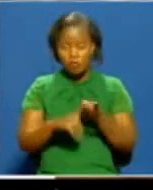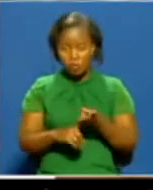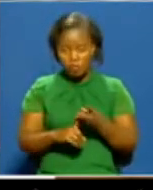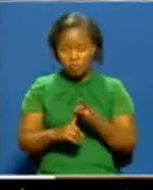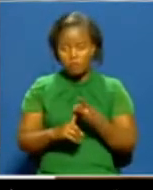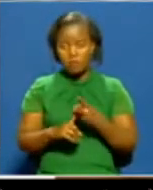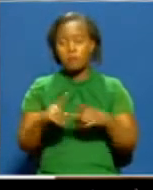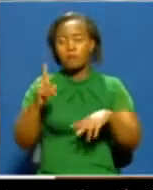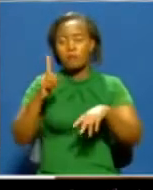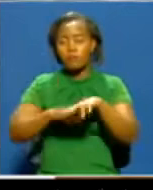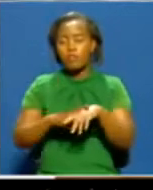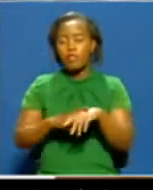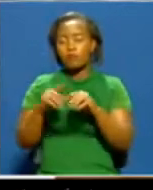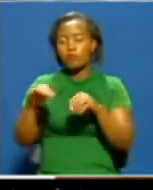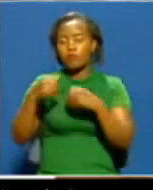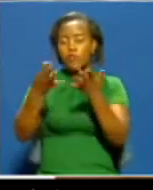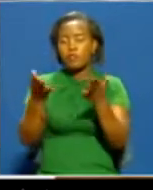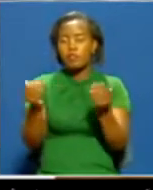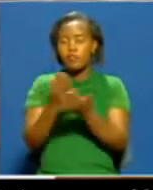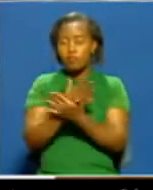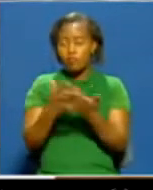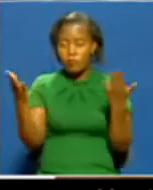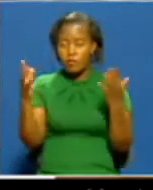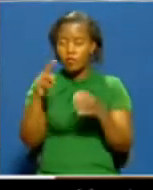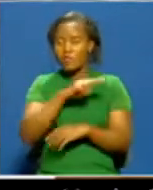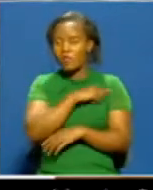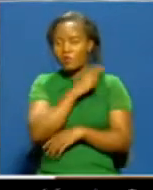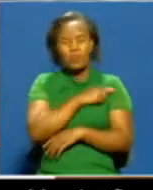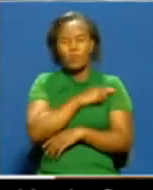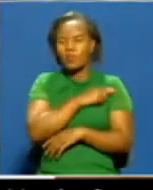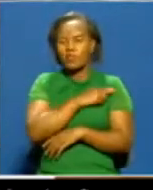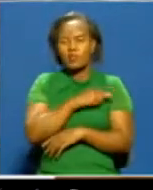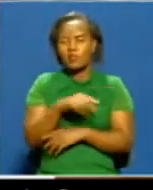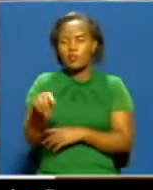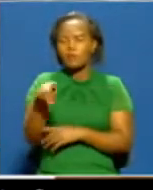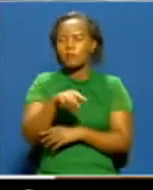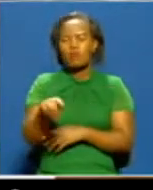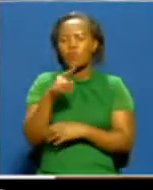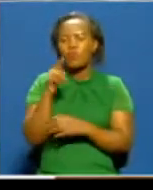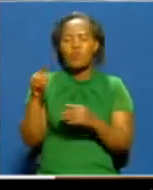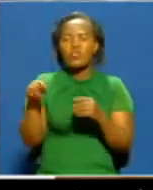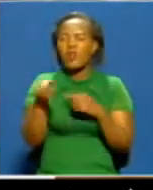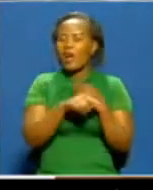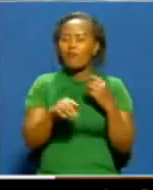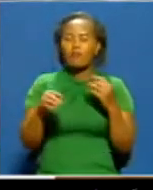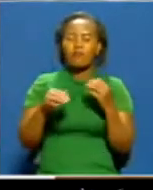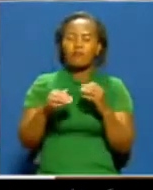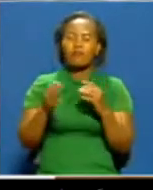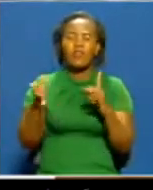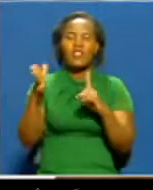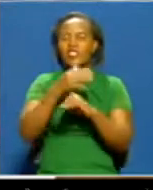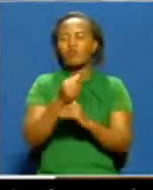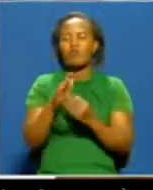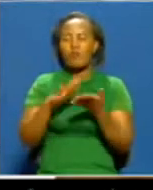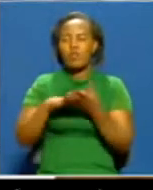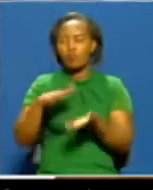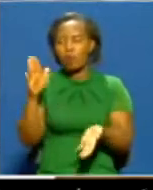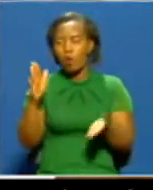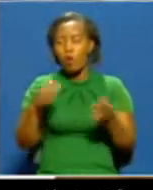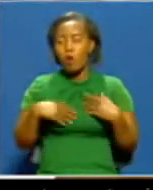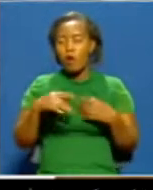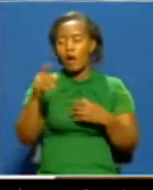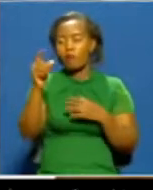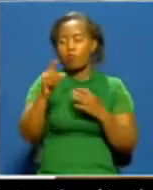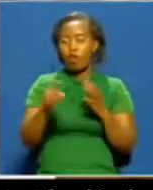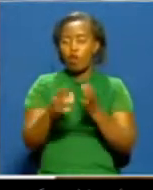comes to equipment, we are not in the space that we are in last year. We have now got local production of PPEs